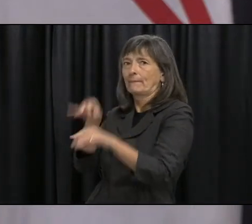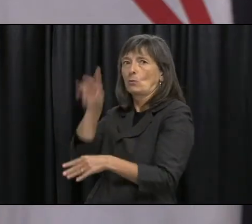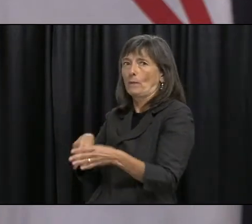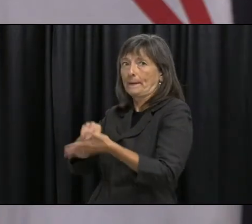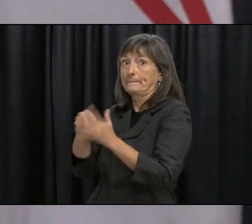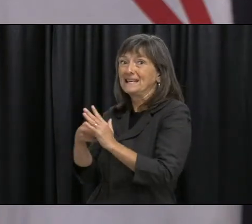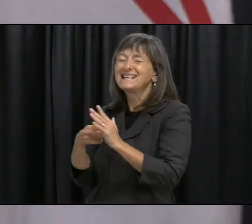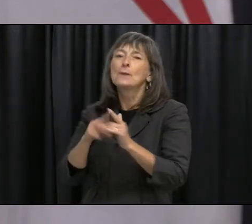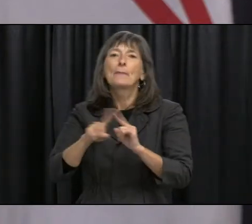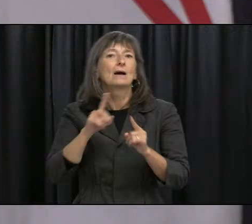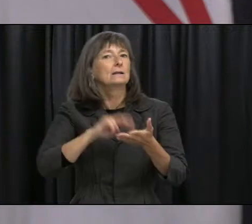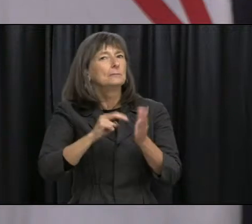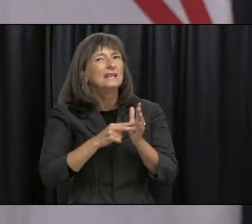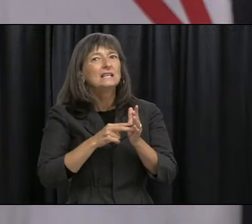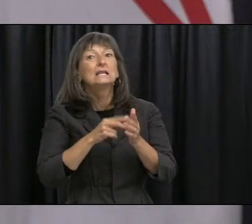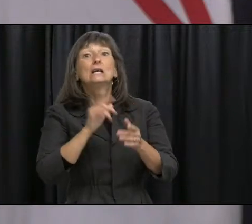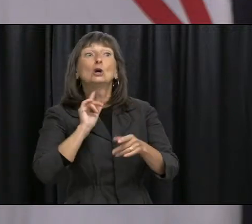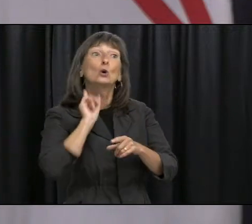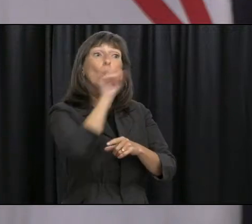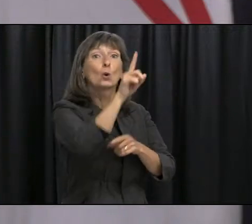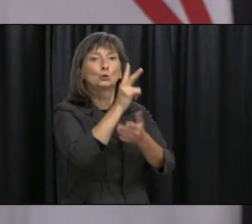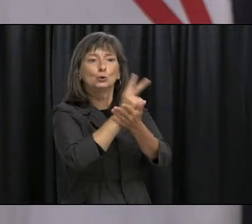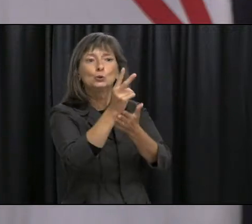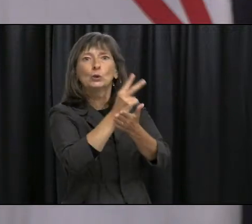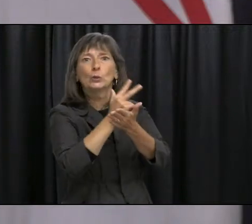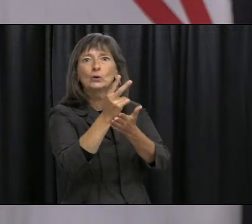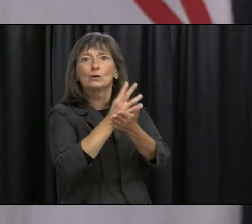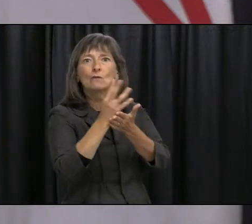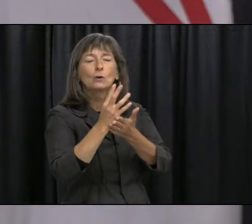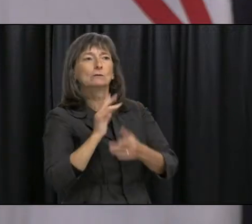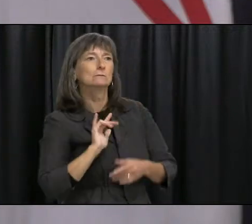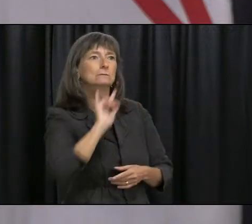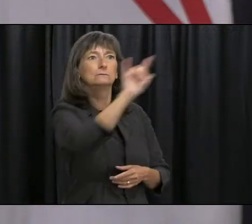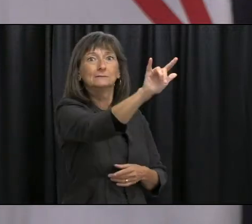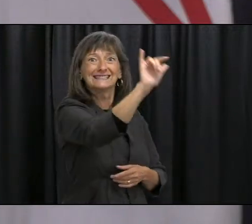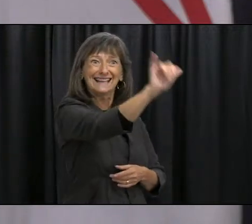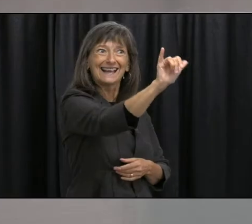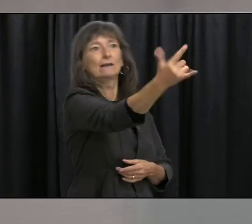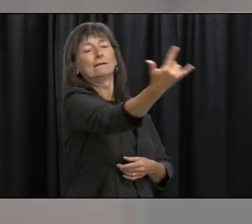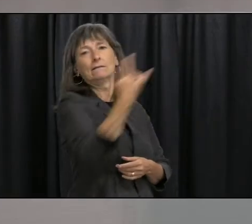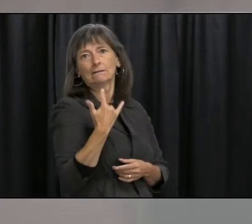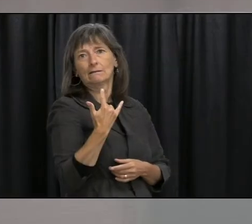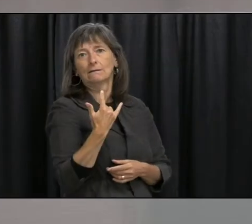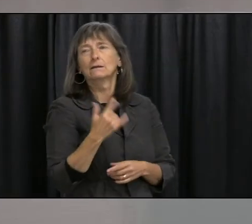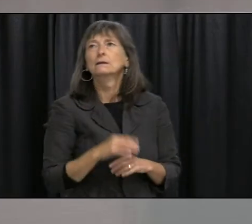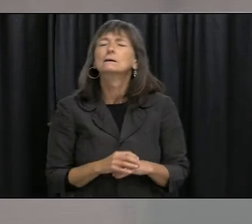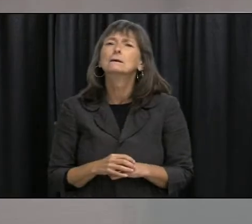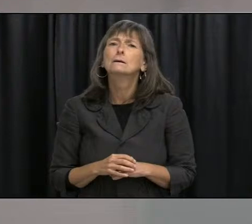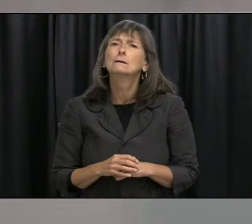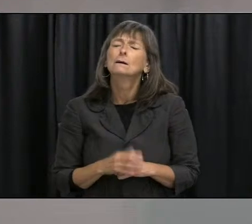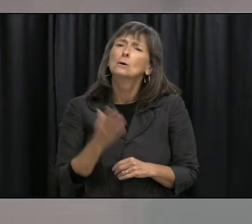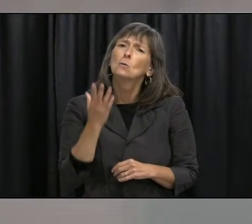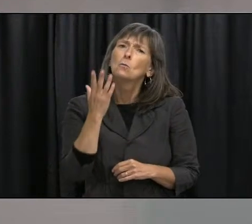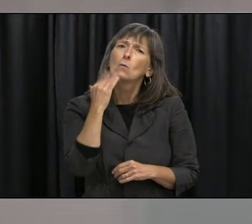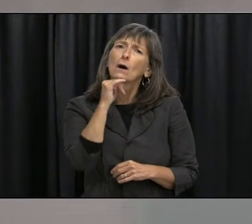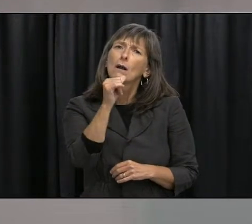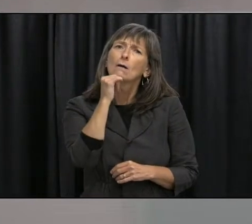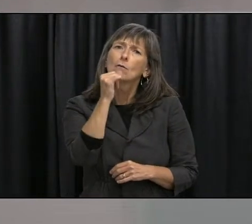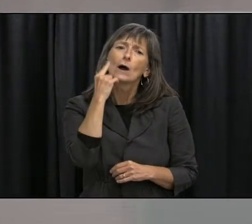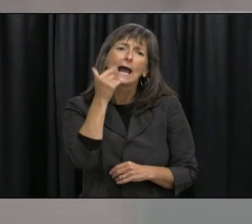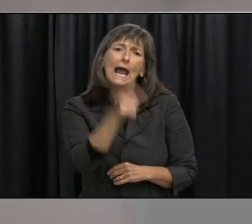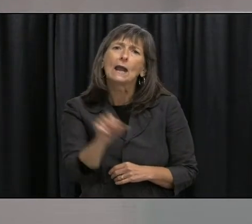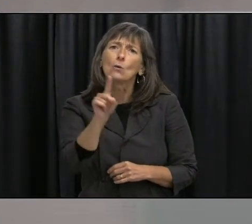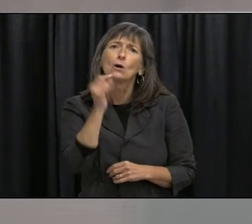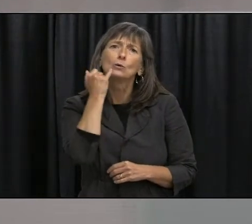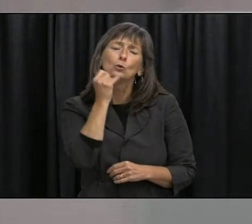on turnarounds to other provinces or territories in the country. Why not apply these same rules to anyone